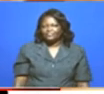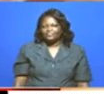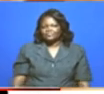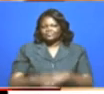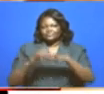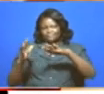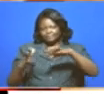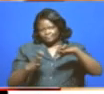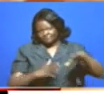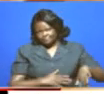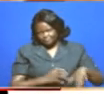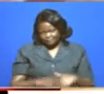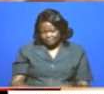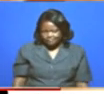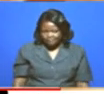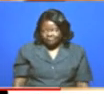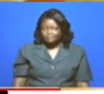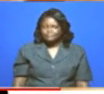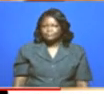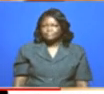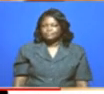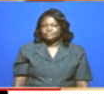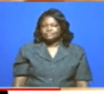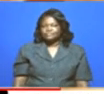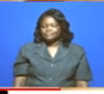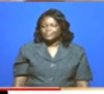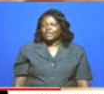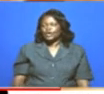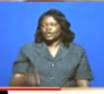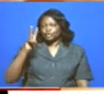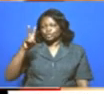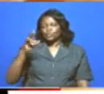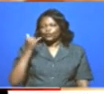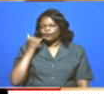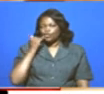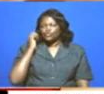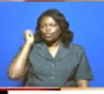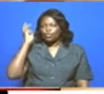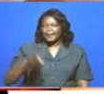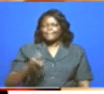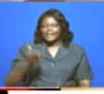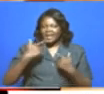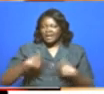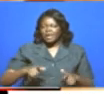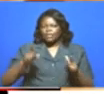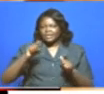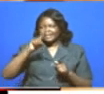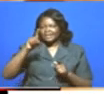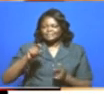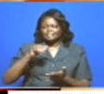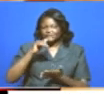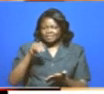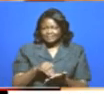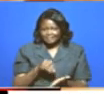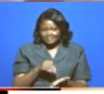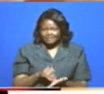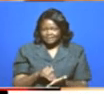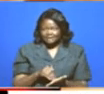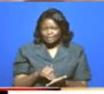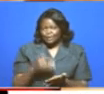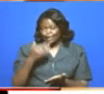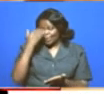We'll take a look at education matters, where only two forms will be allowed within an examination center as part of the